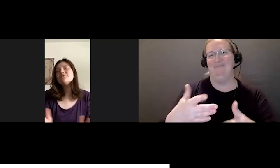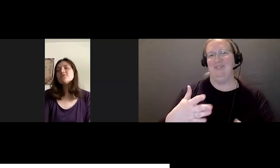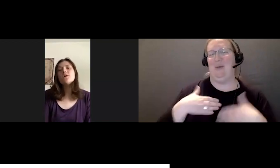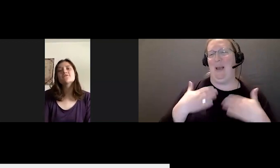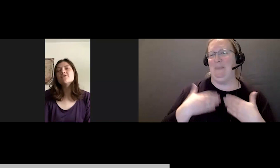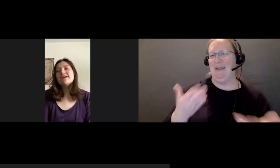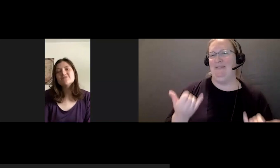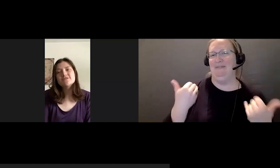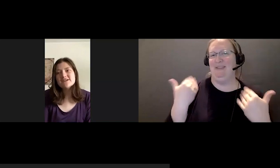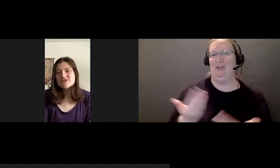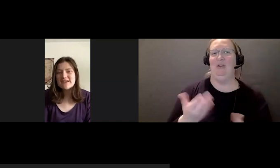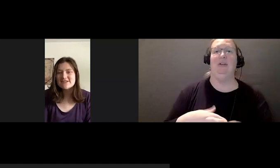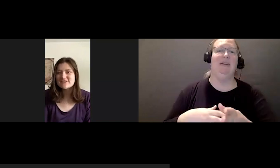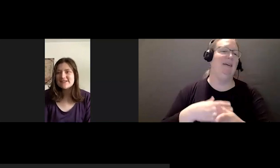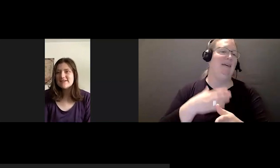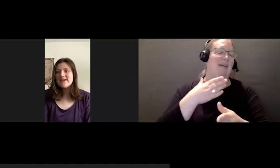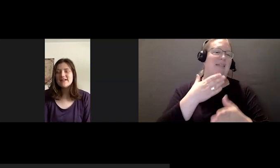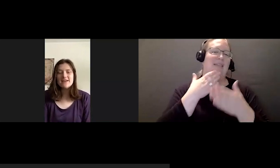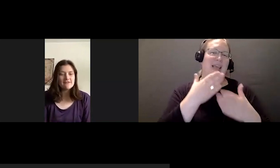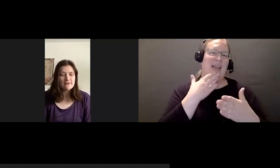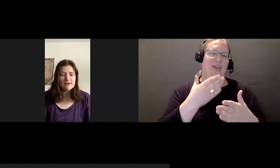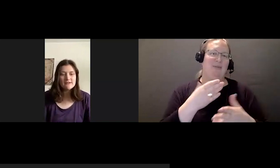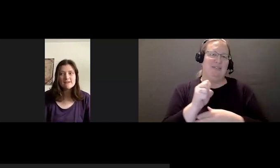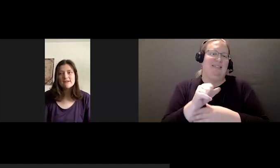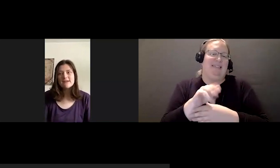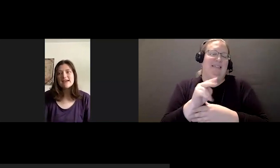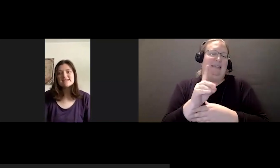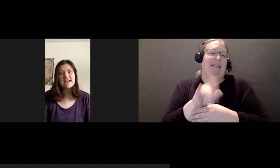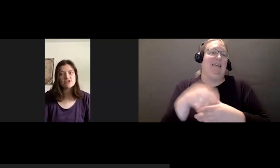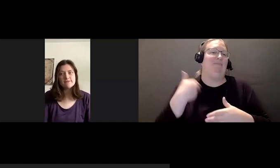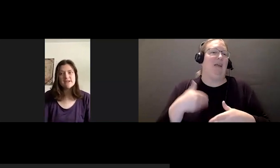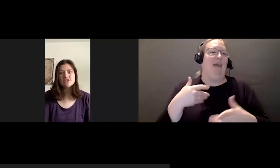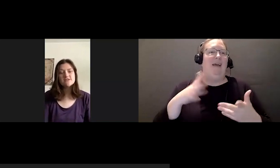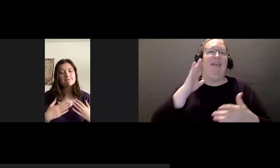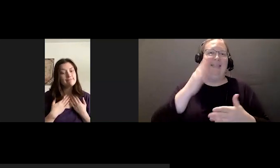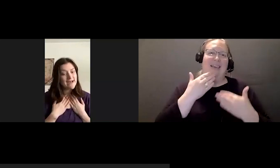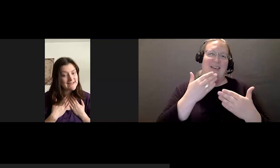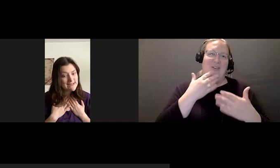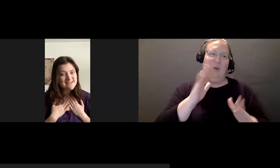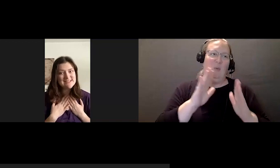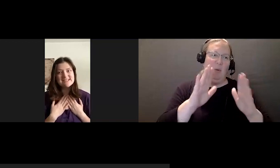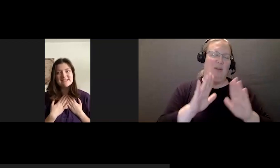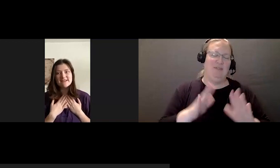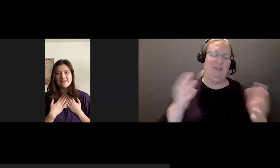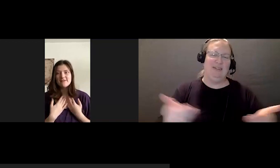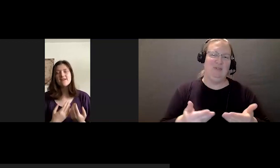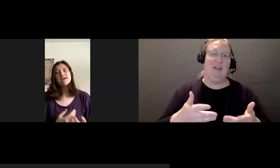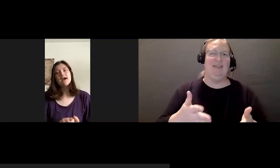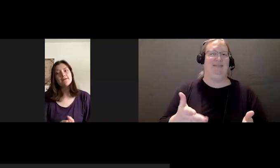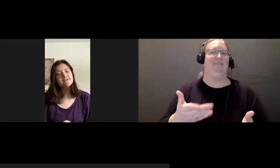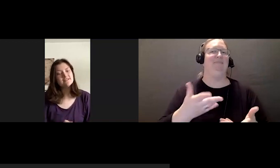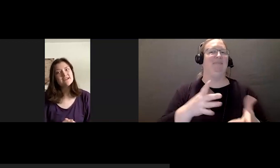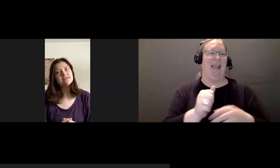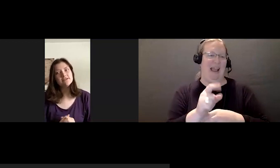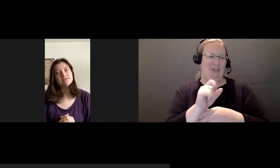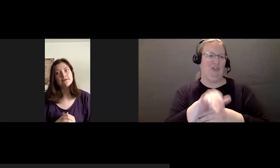Thank you for the wonderful introduction, Ashley. Hello, everyone. As Ashley mentioned, my name is Sydney Kidder.